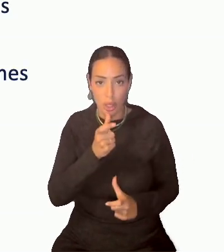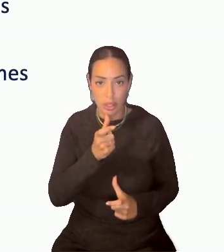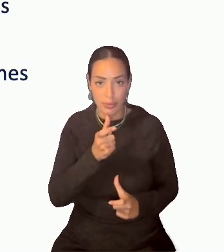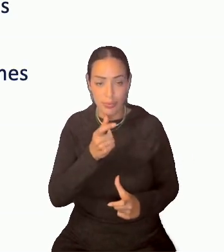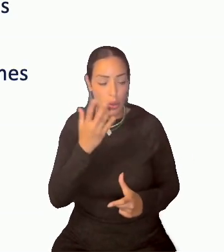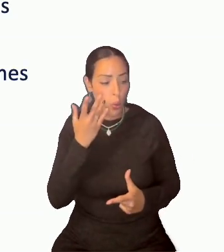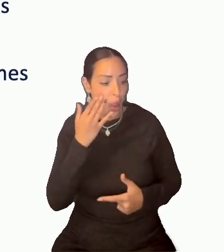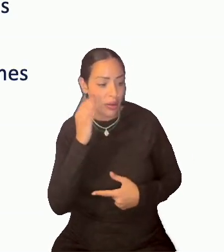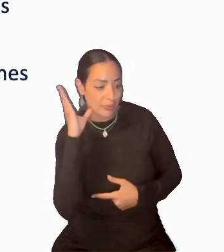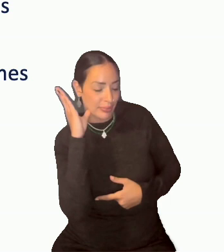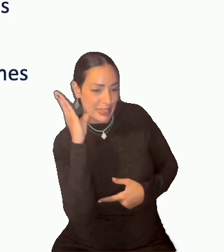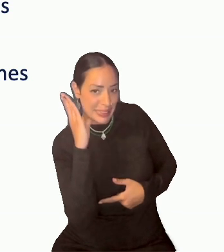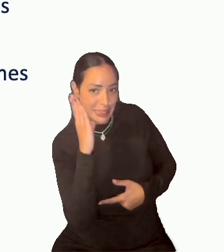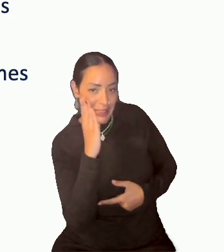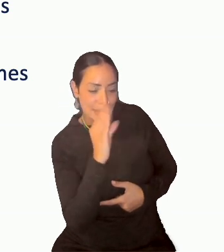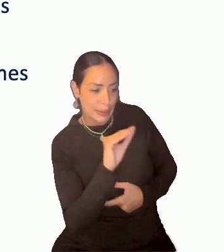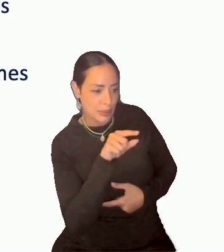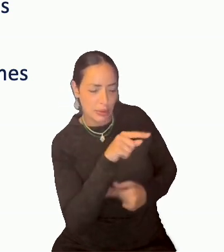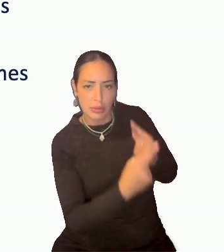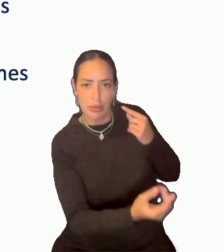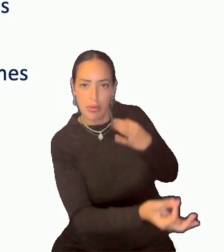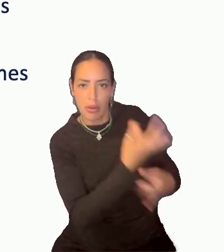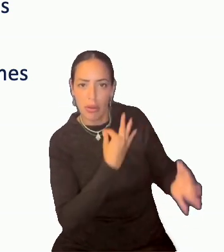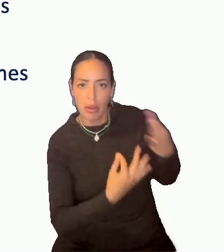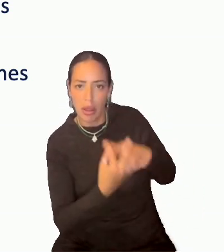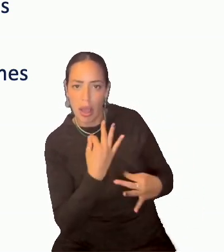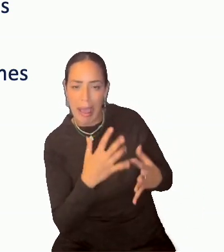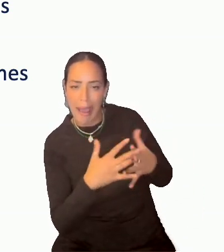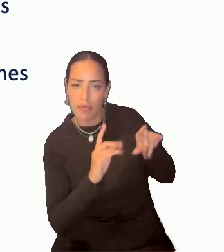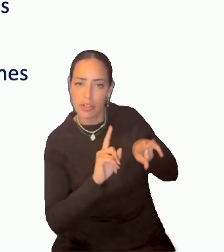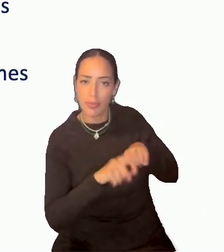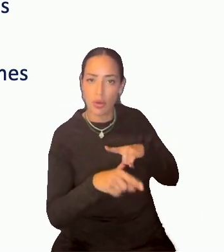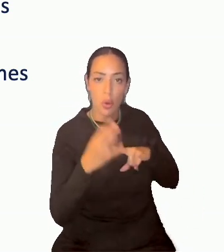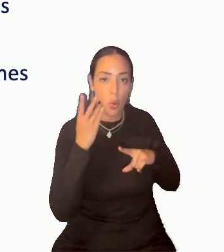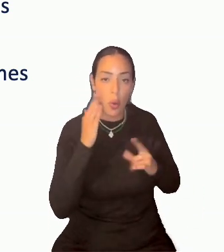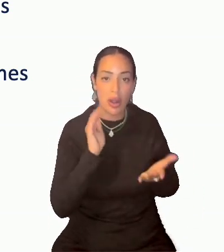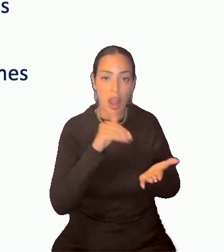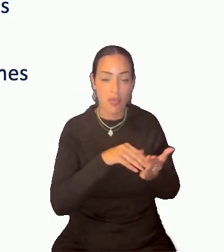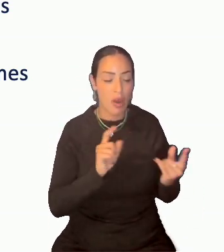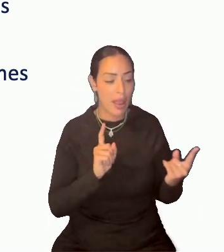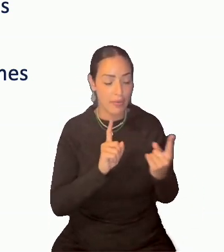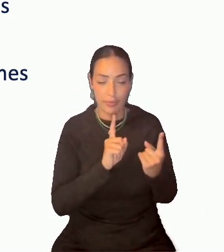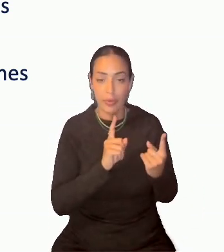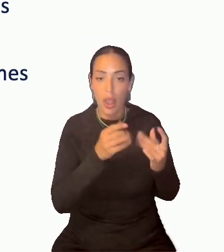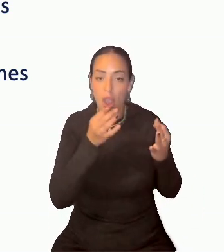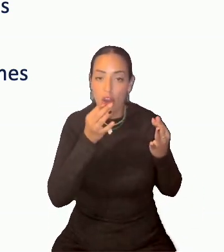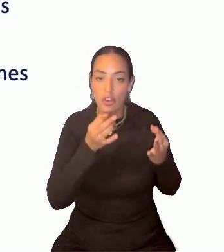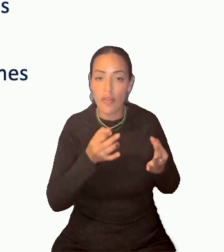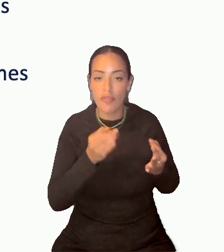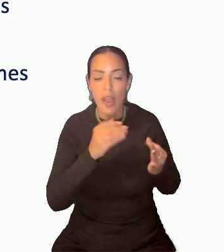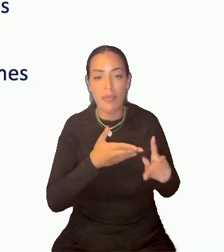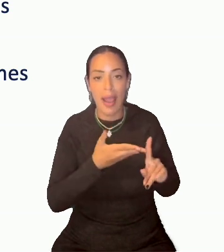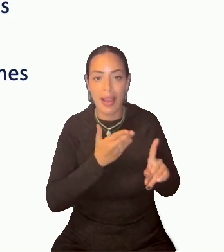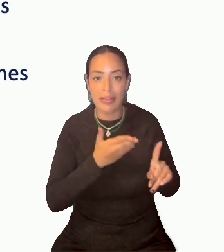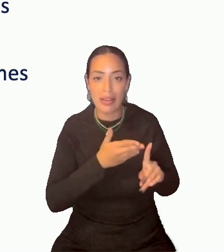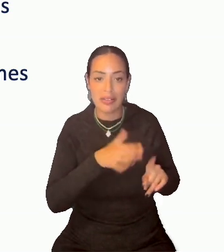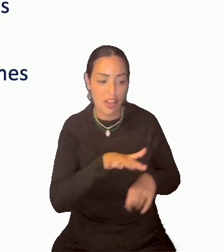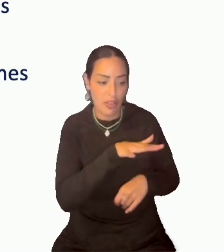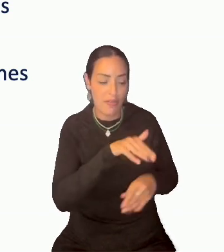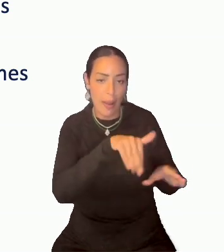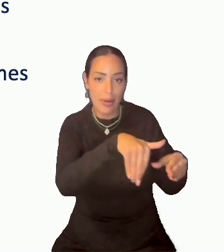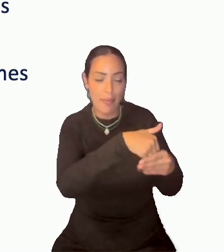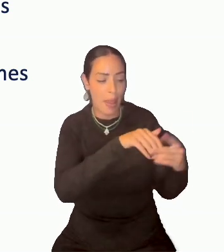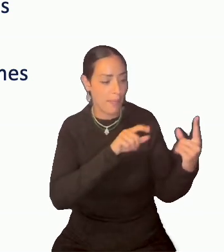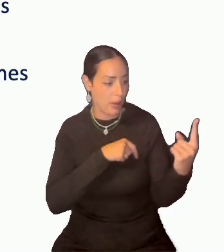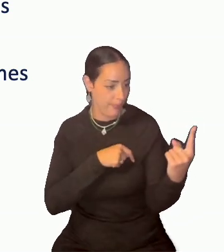Delivering the news and responding to questions. Upon arrival, you should start by confirming the identity of the family member before proceeding